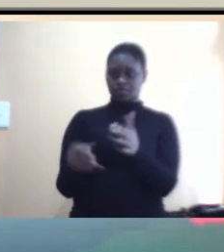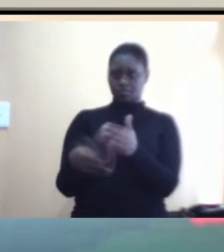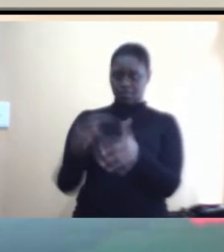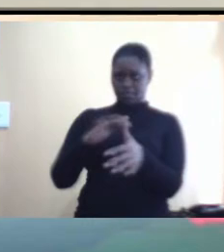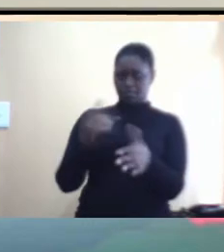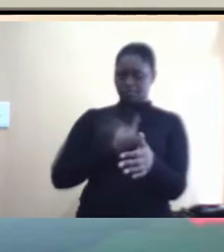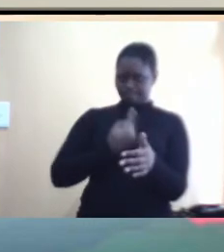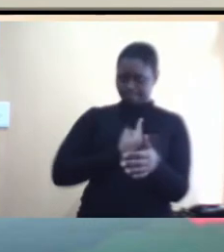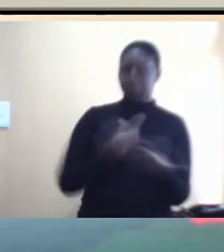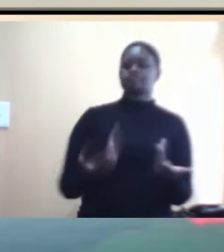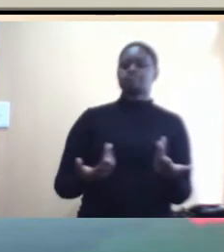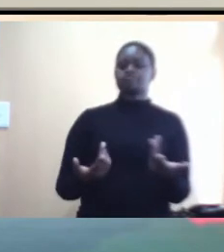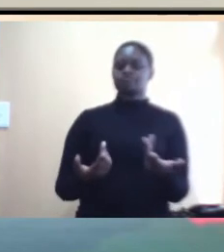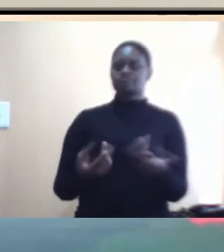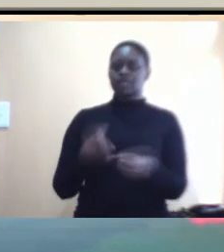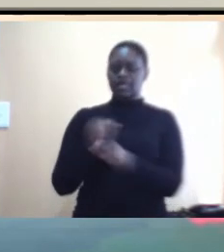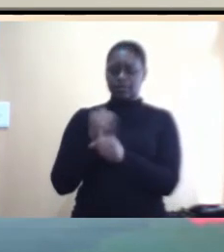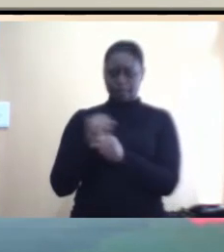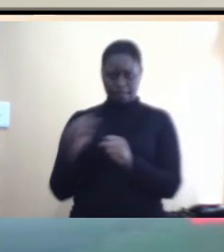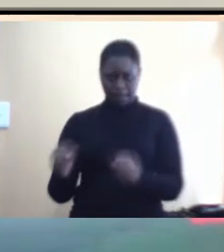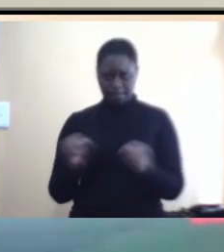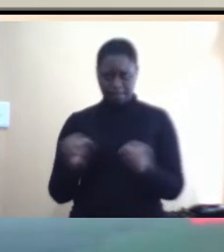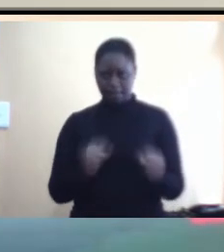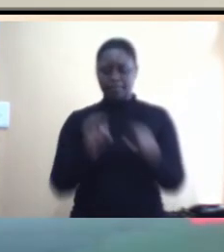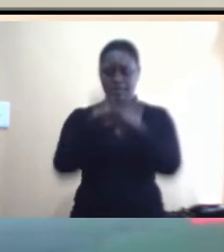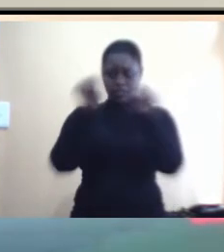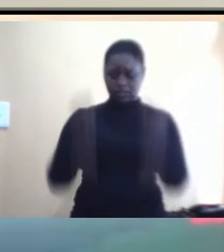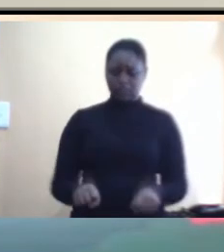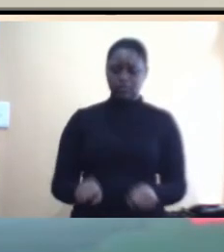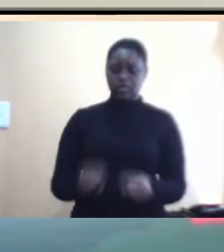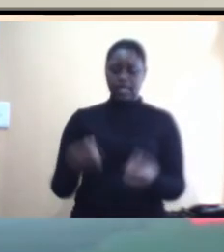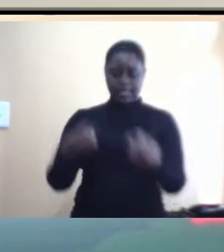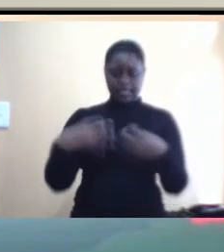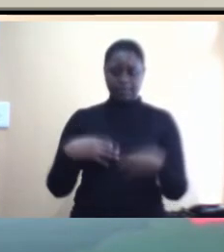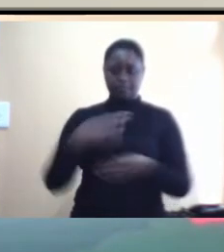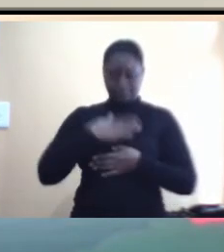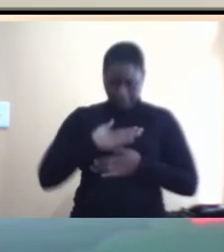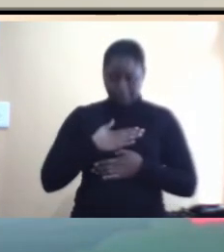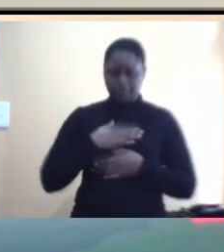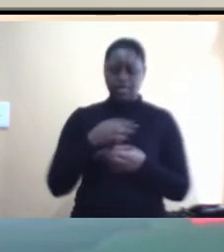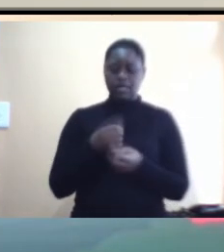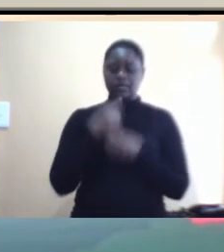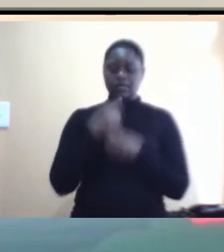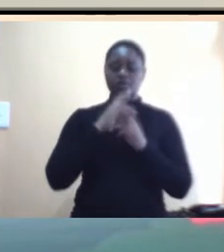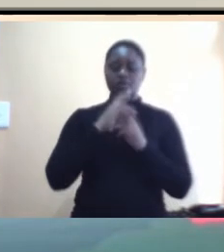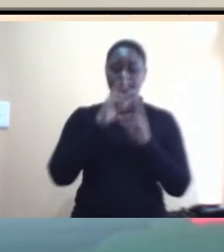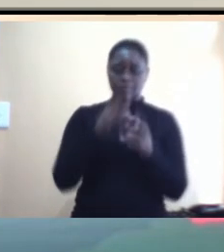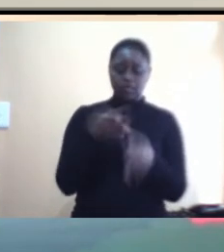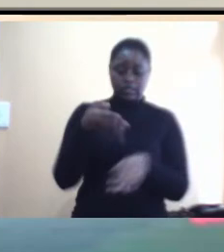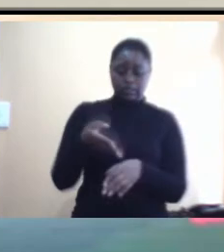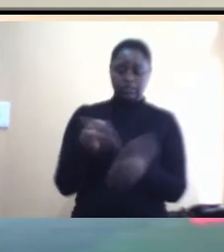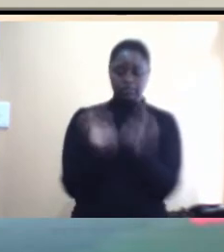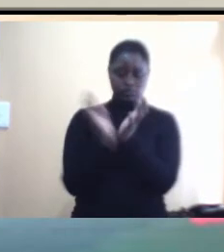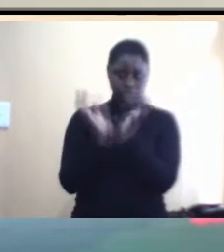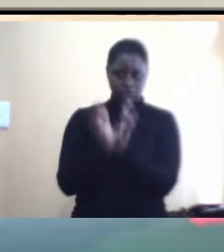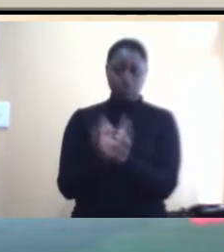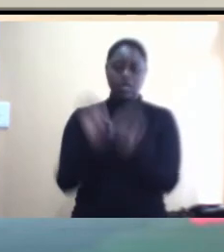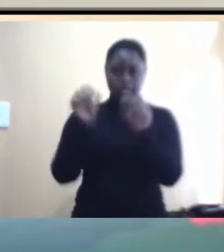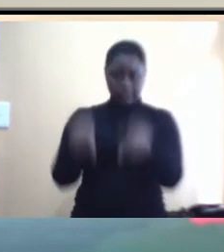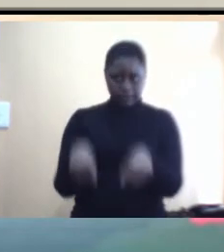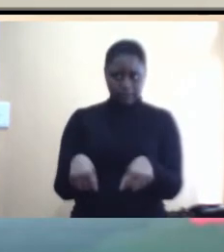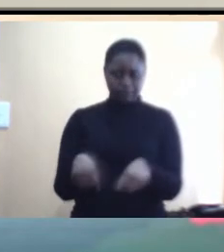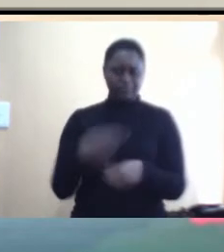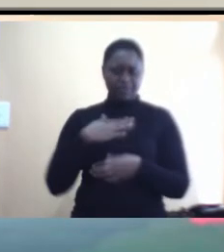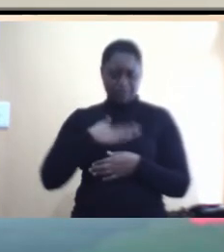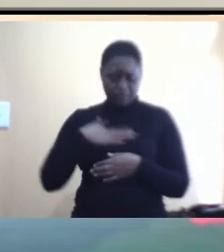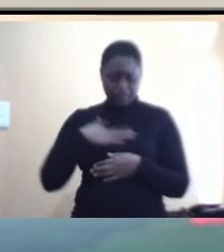bring certainty and stability in the system. It gives me great pleasure to report to this House that indeed we have